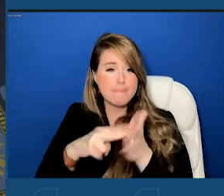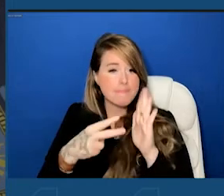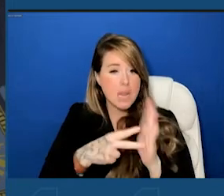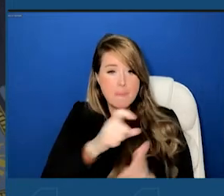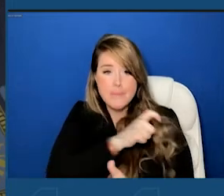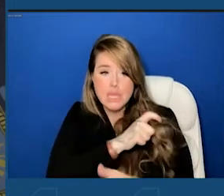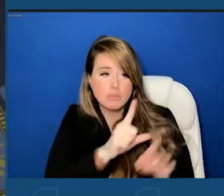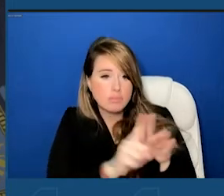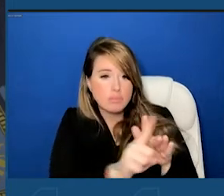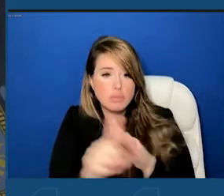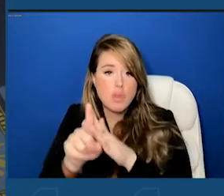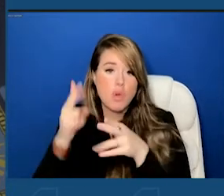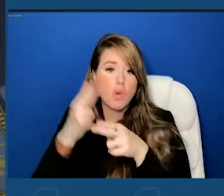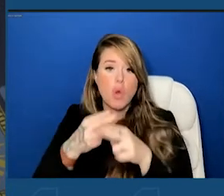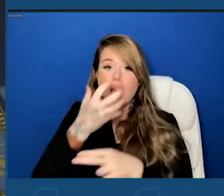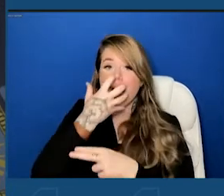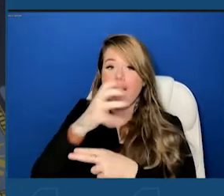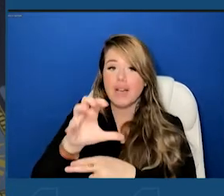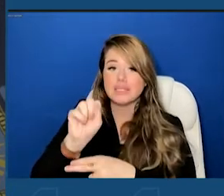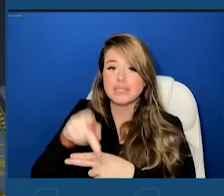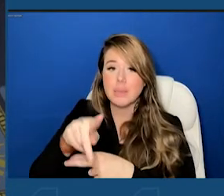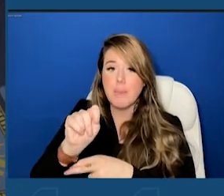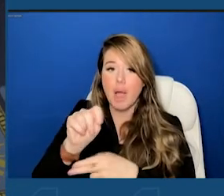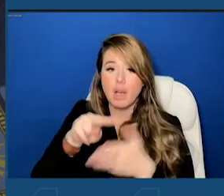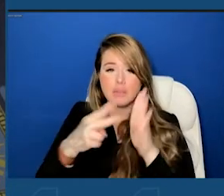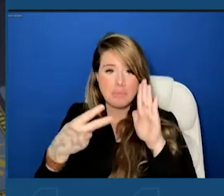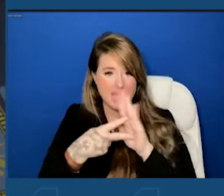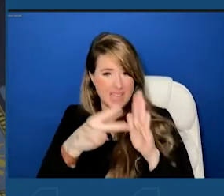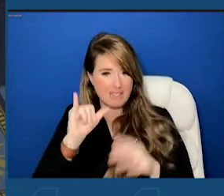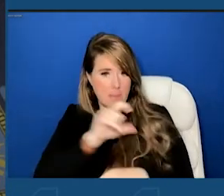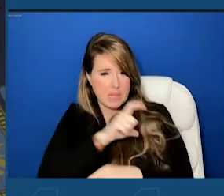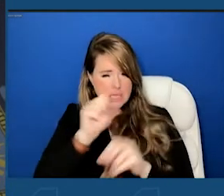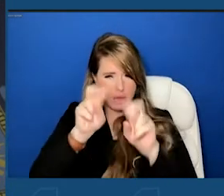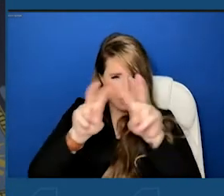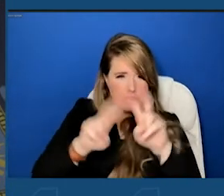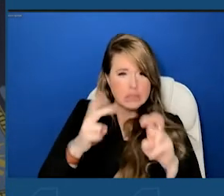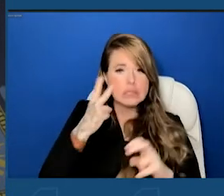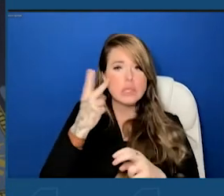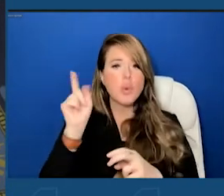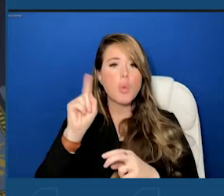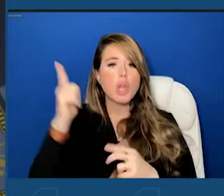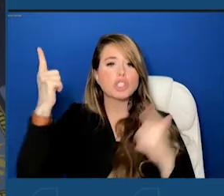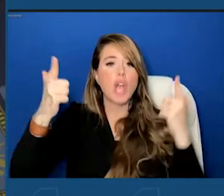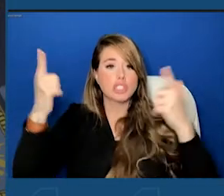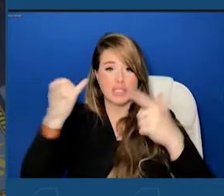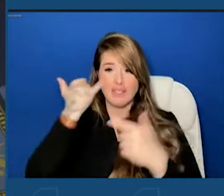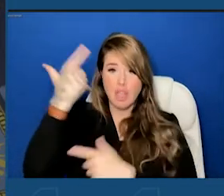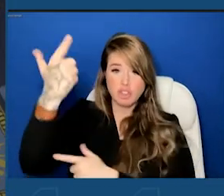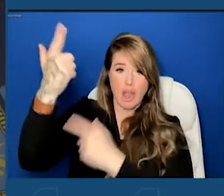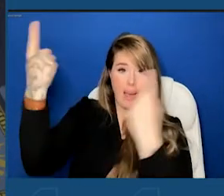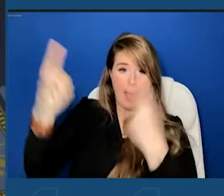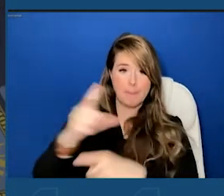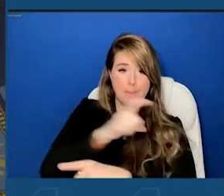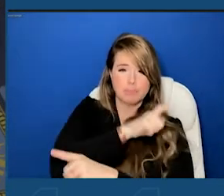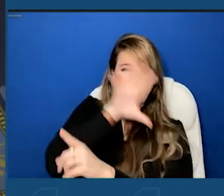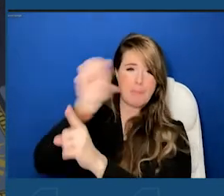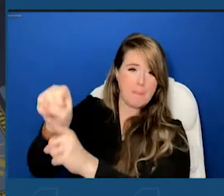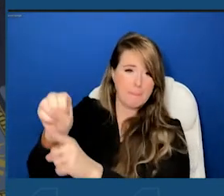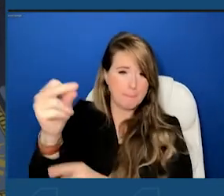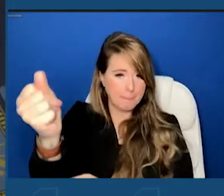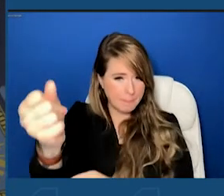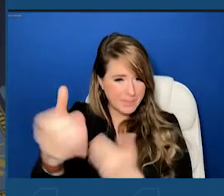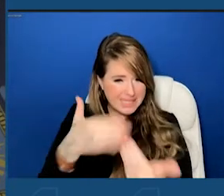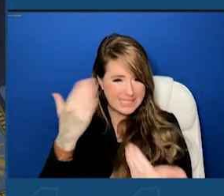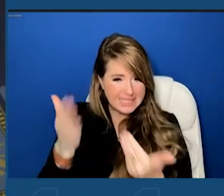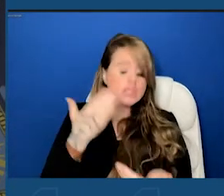some new technologies to identify where shots are occurring, deploy police there the second a shot is identified,